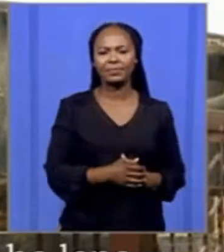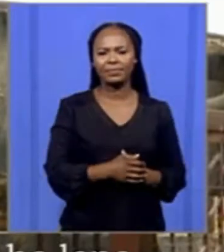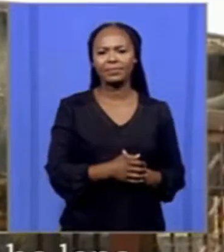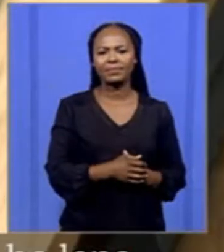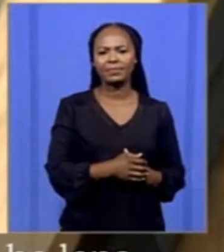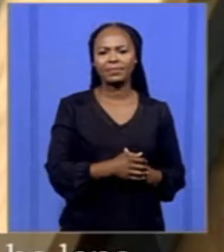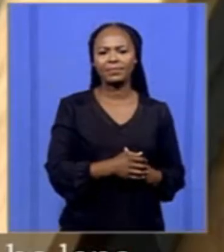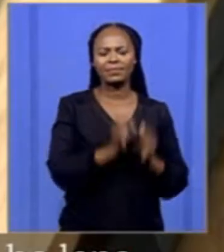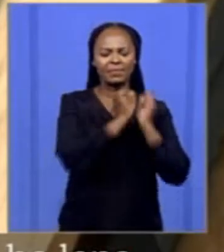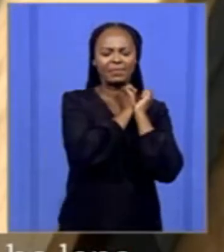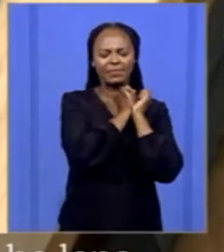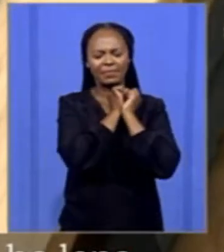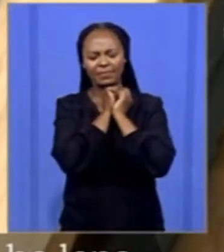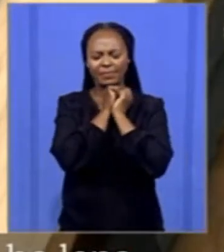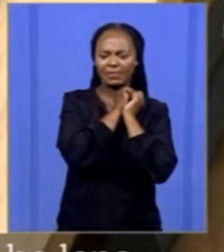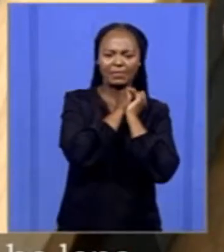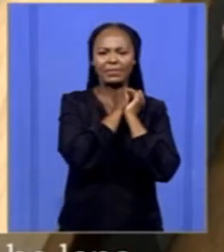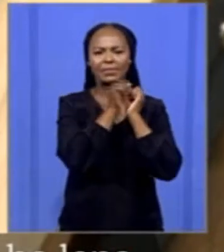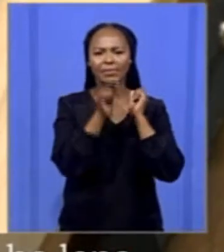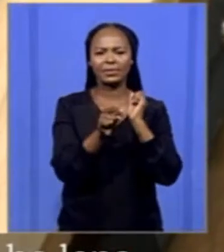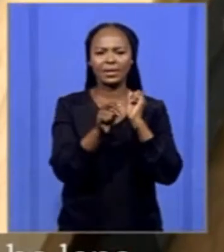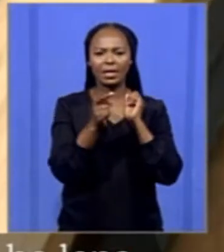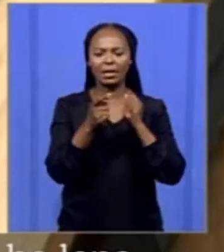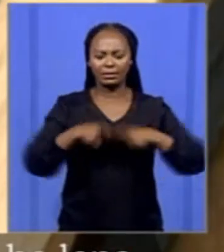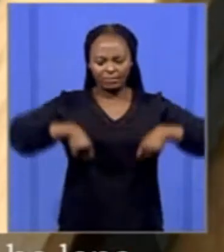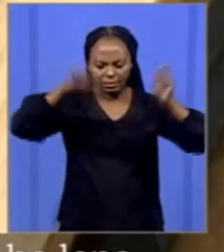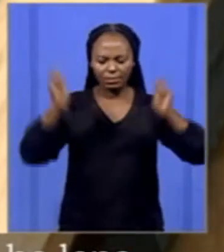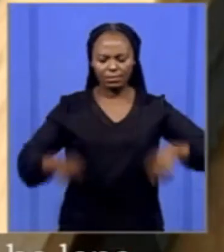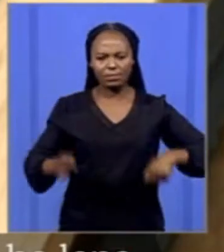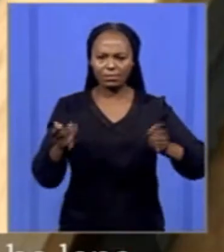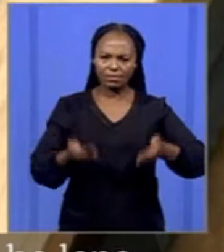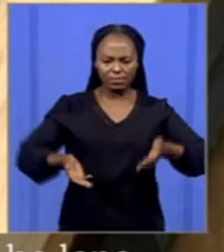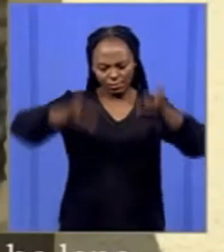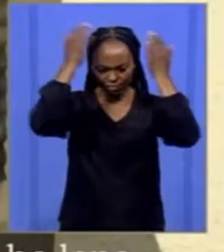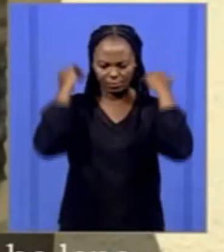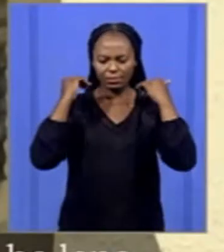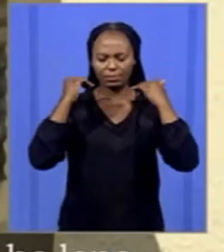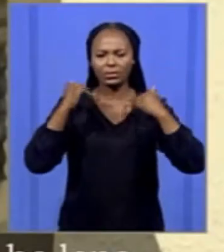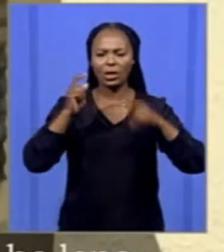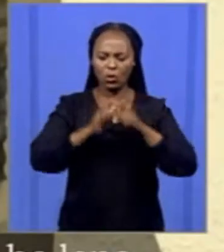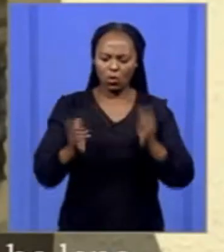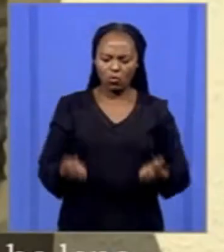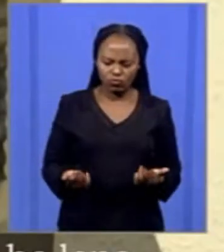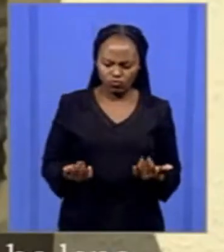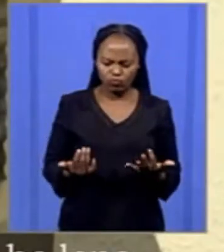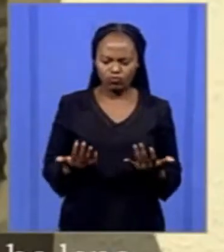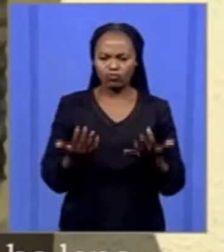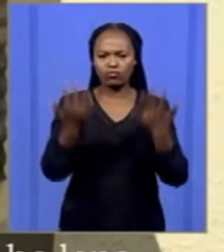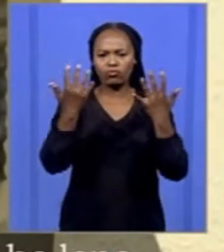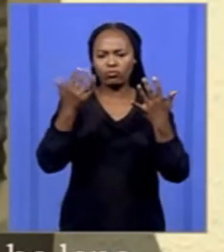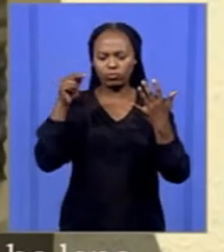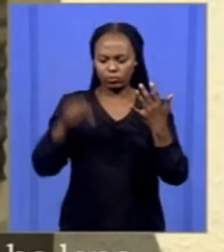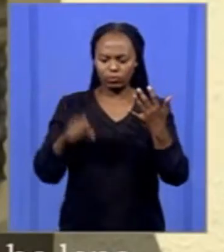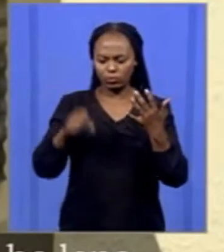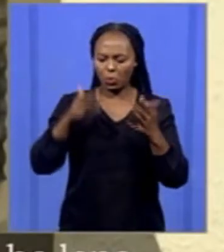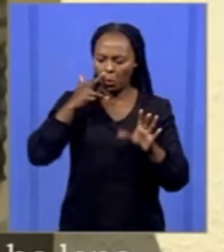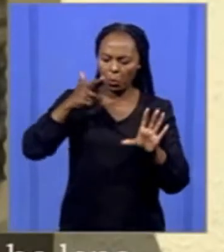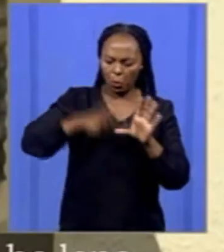they closed them with a blanket and they poured petrol on top of them, and then they went out. They wanted